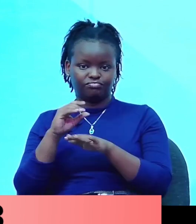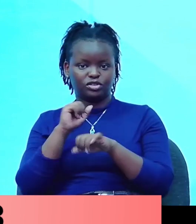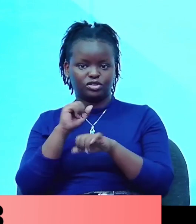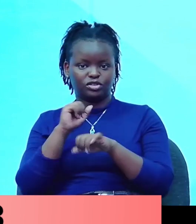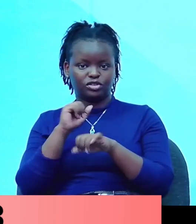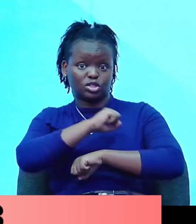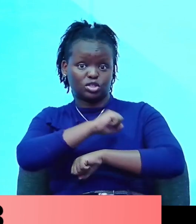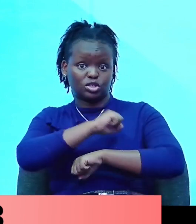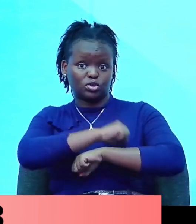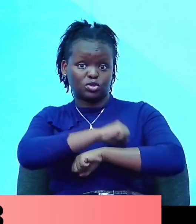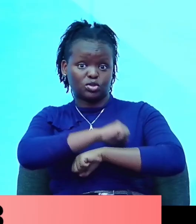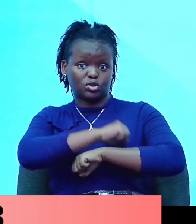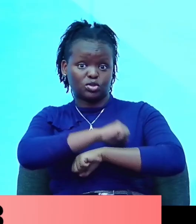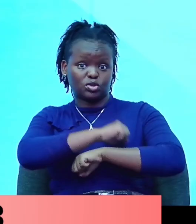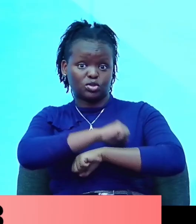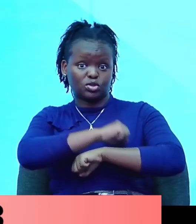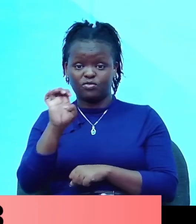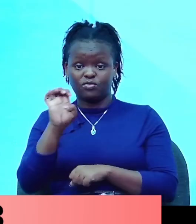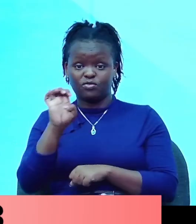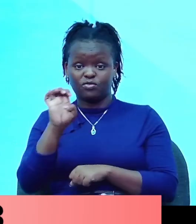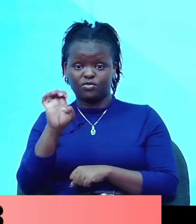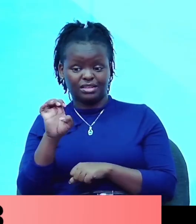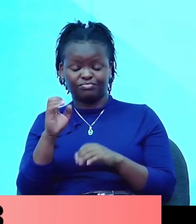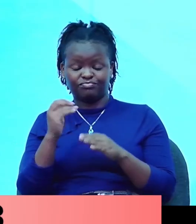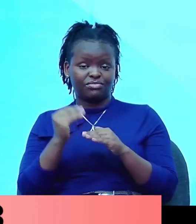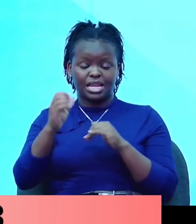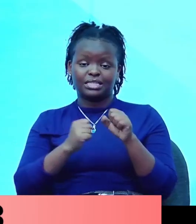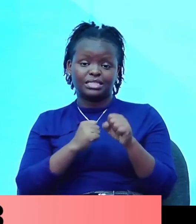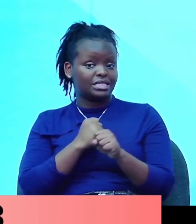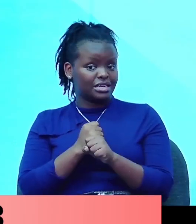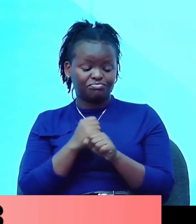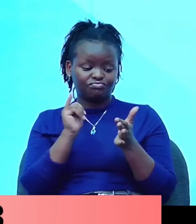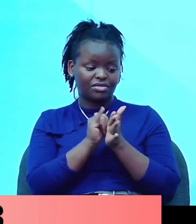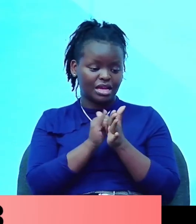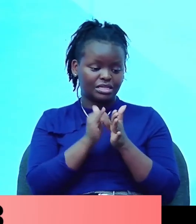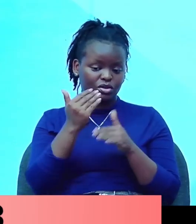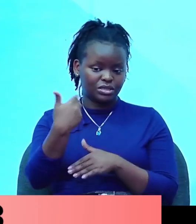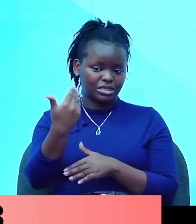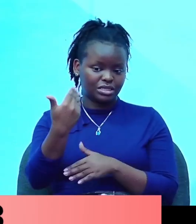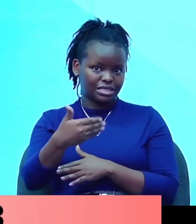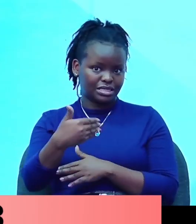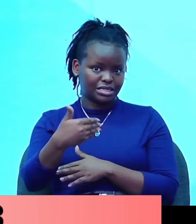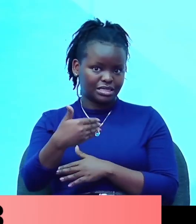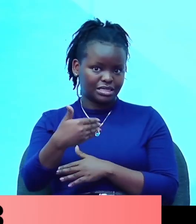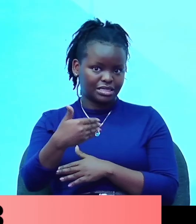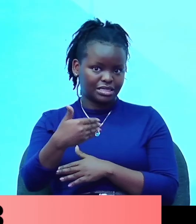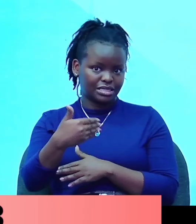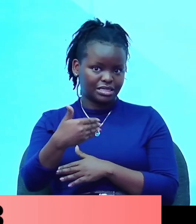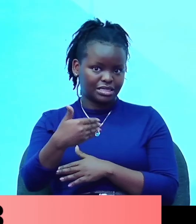that consistency is such an important thing to build in what we do.